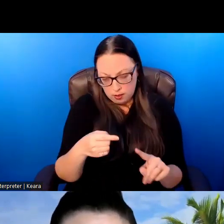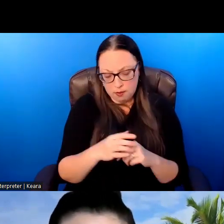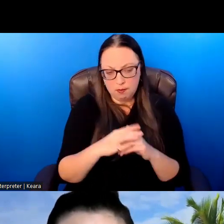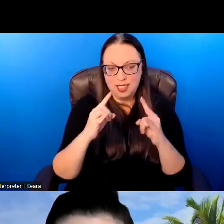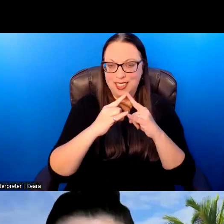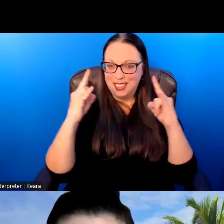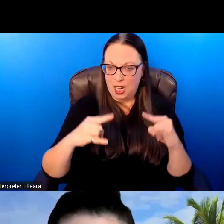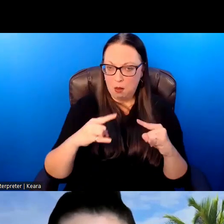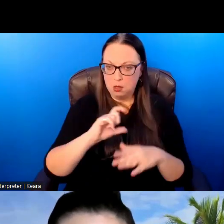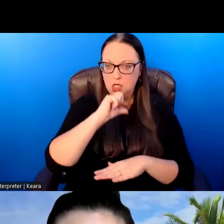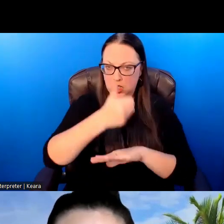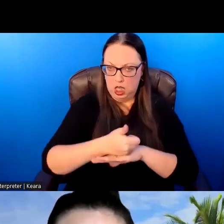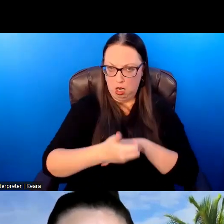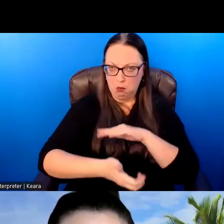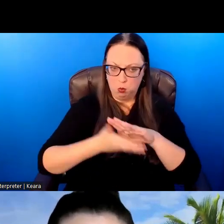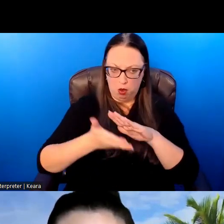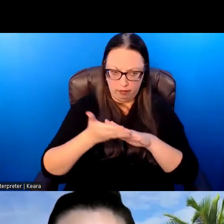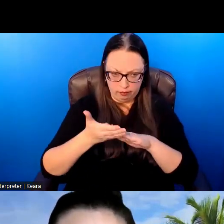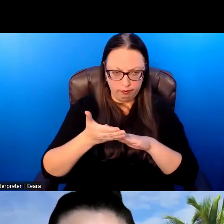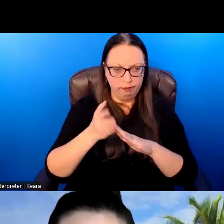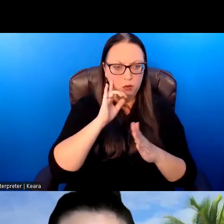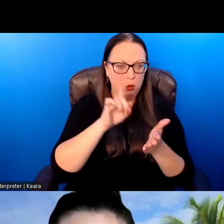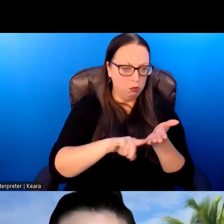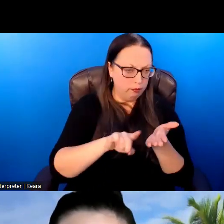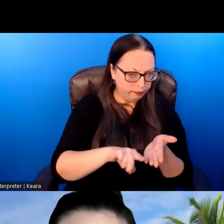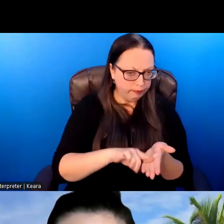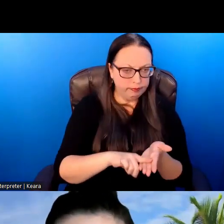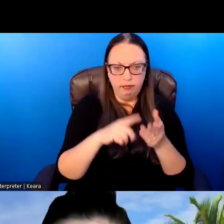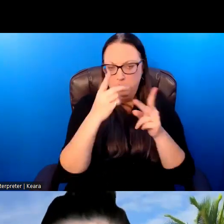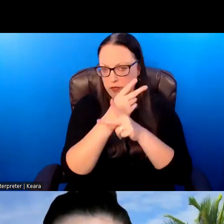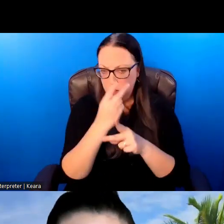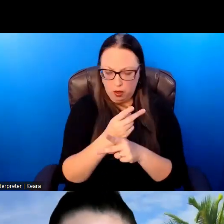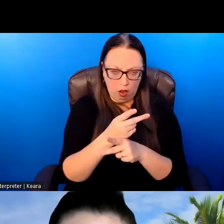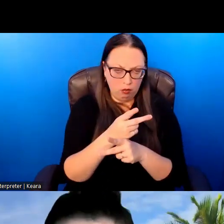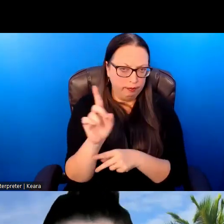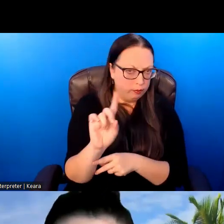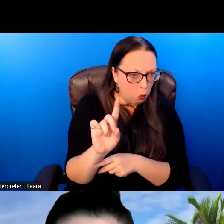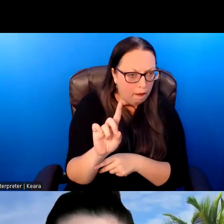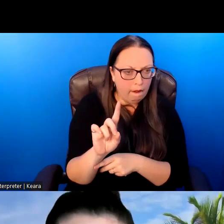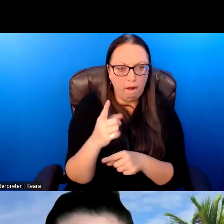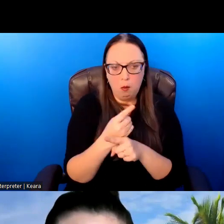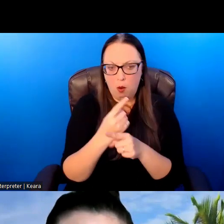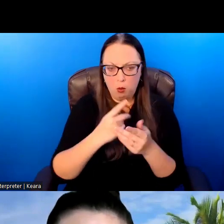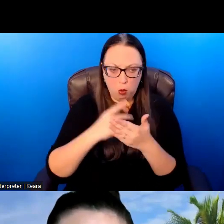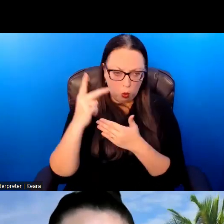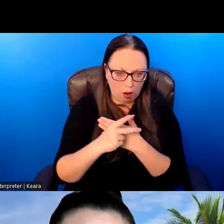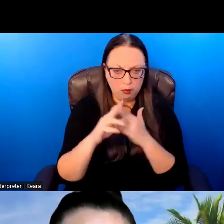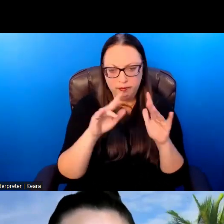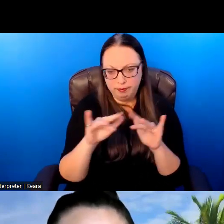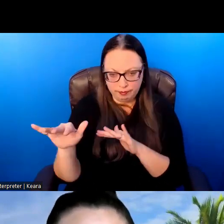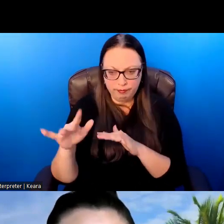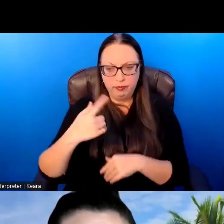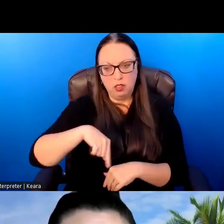those camps up and running. So we'll research, we'll make sure that we have the proper location, the proper programs, and that